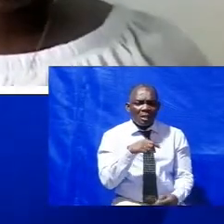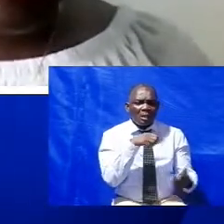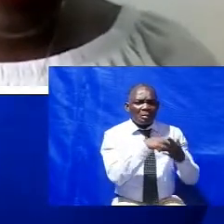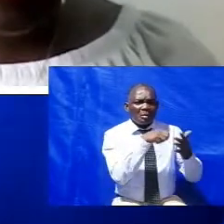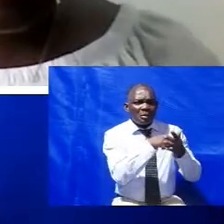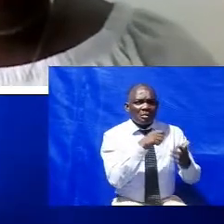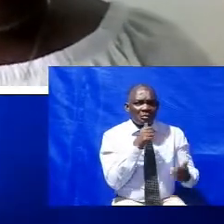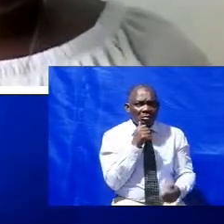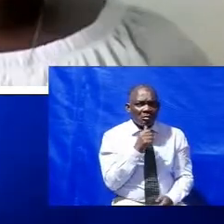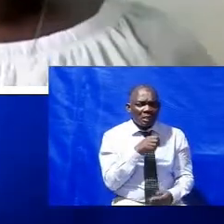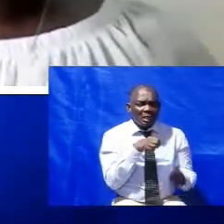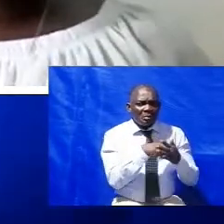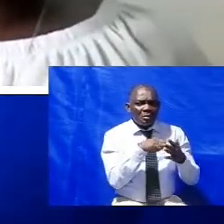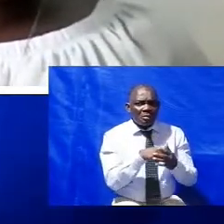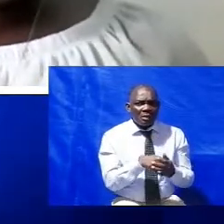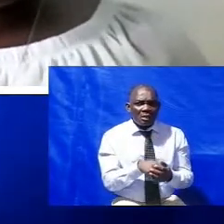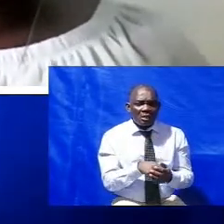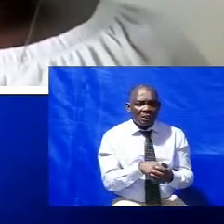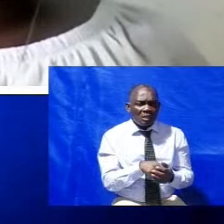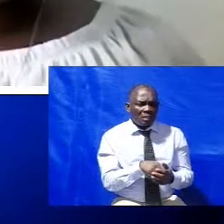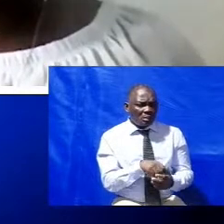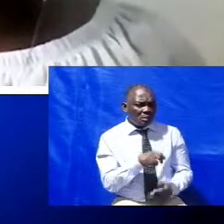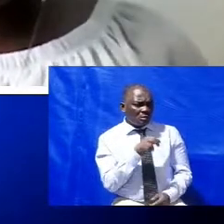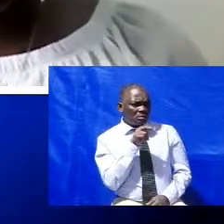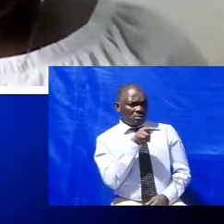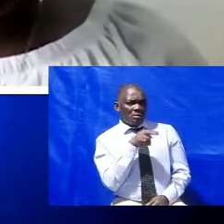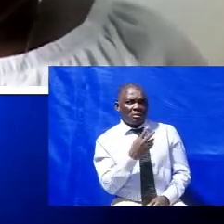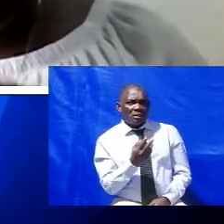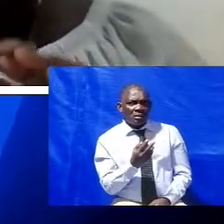guy marked the room, and then